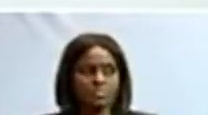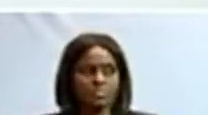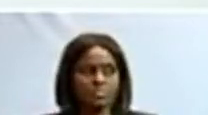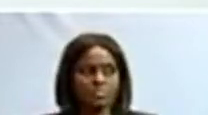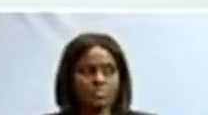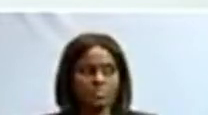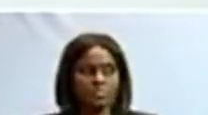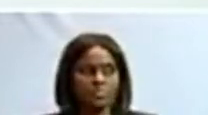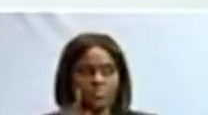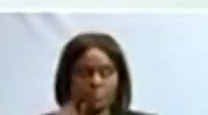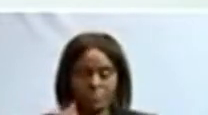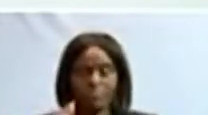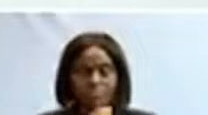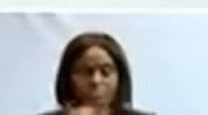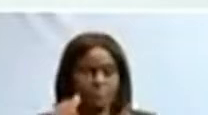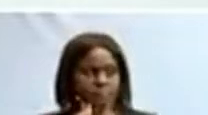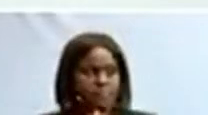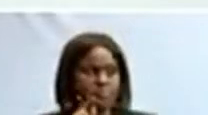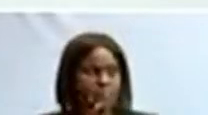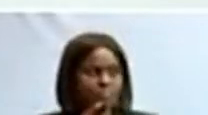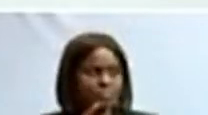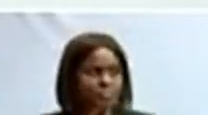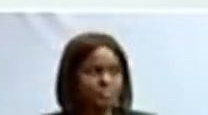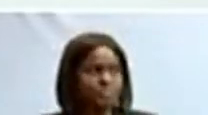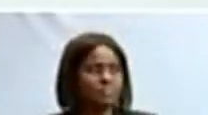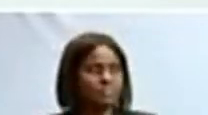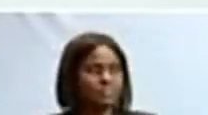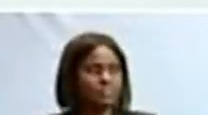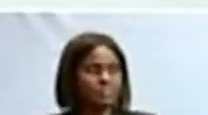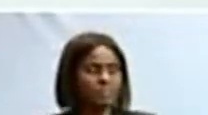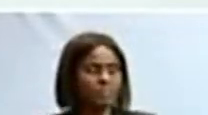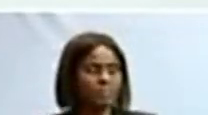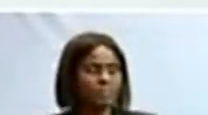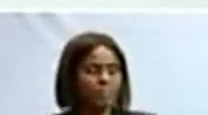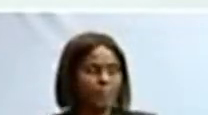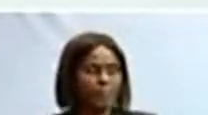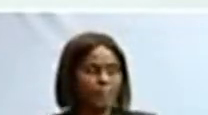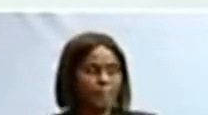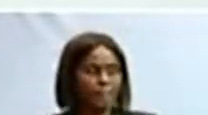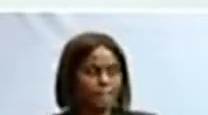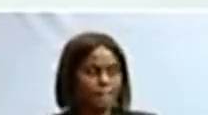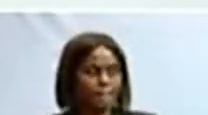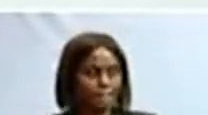No, you can deal with that one. Okay.